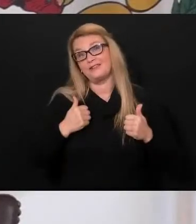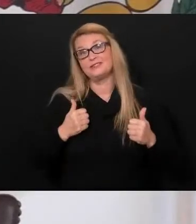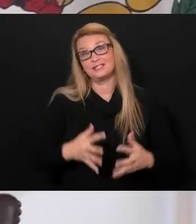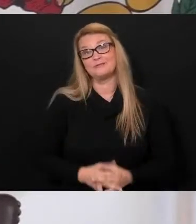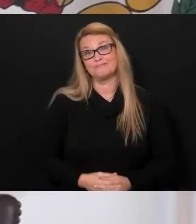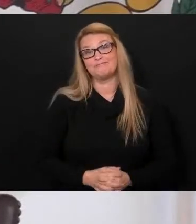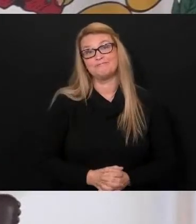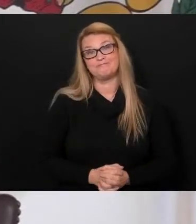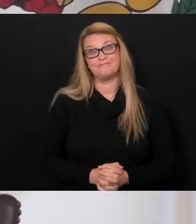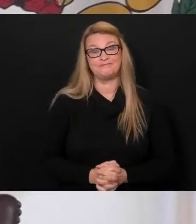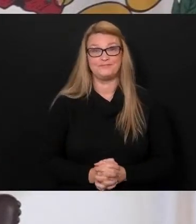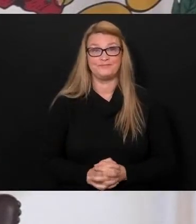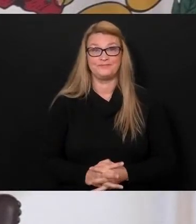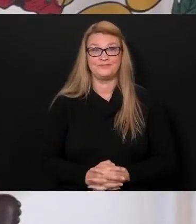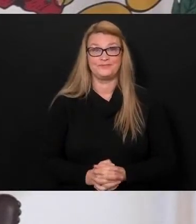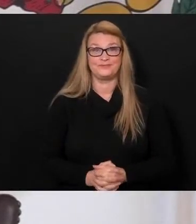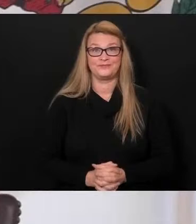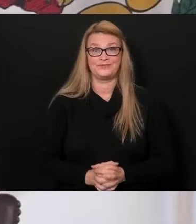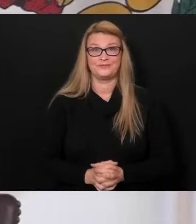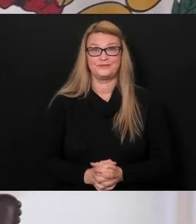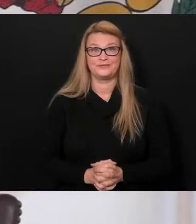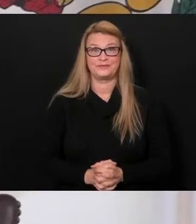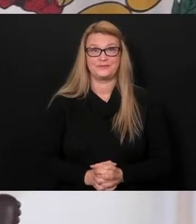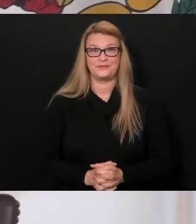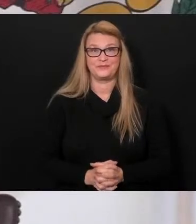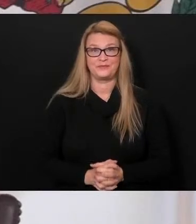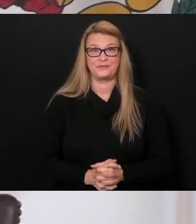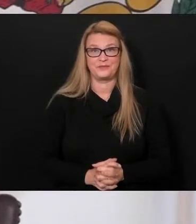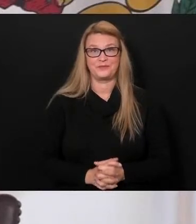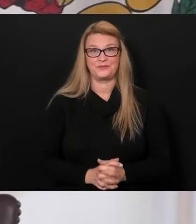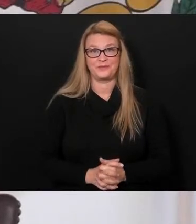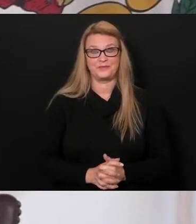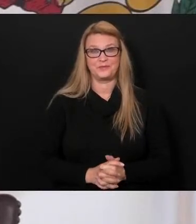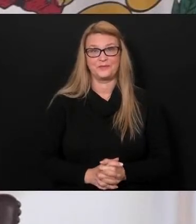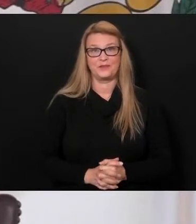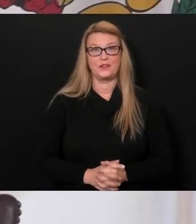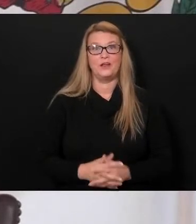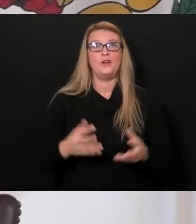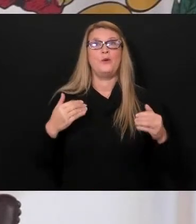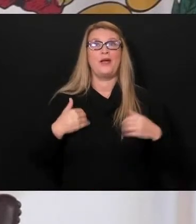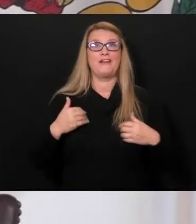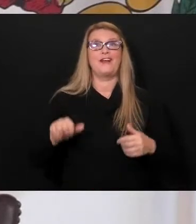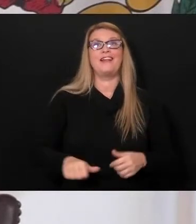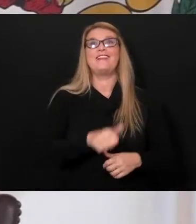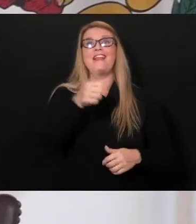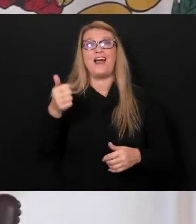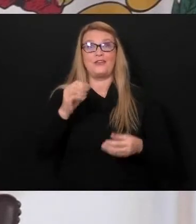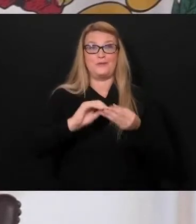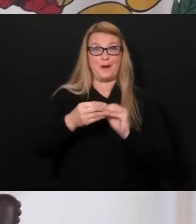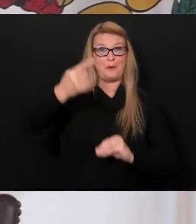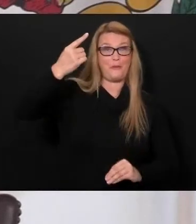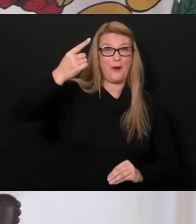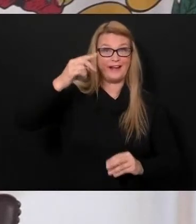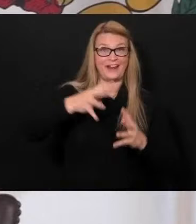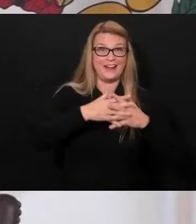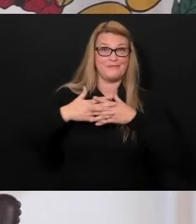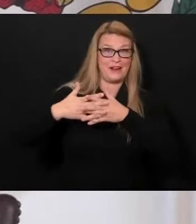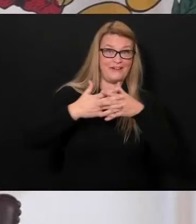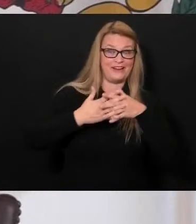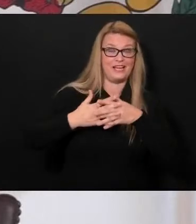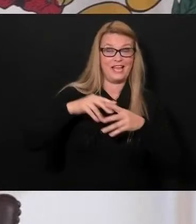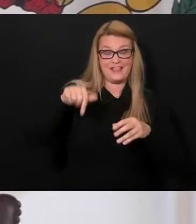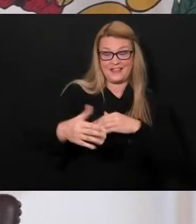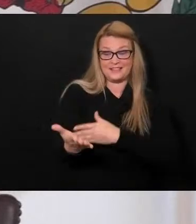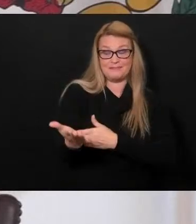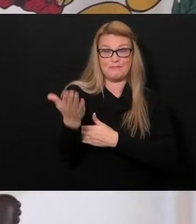that's really good. Now, in addition to that, we got another first in the nation. This morning, we became the